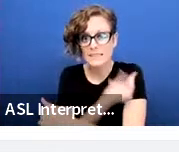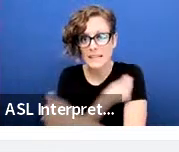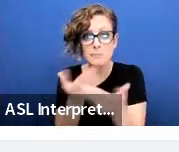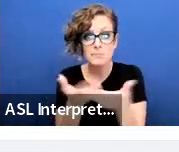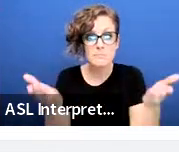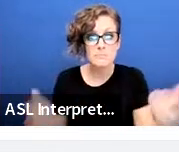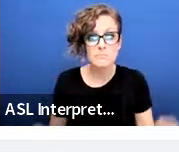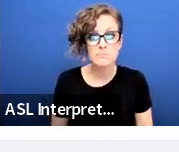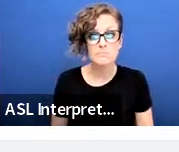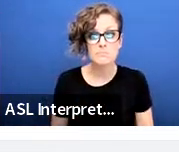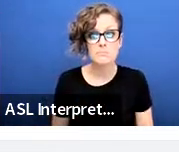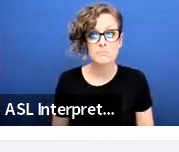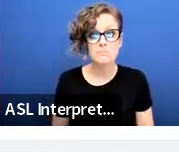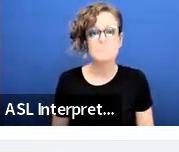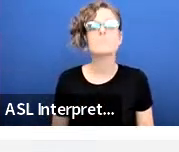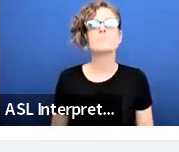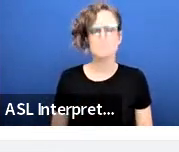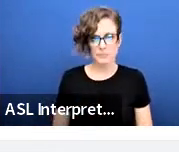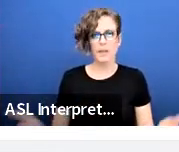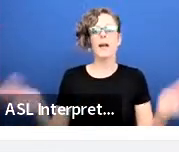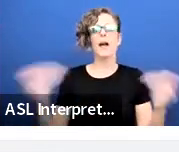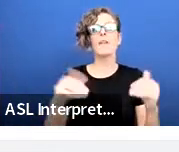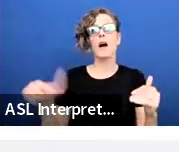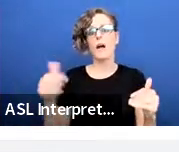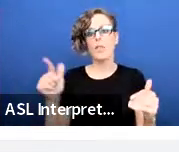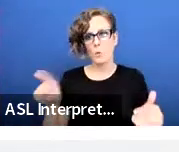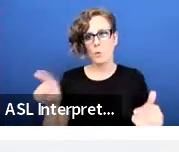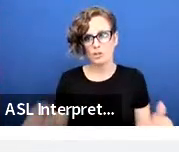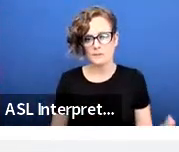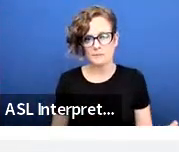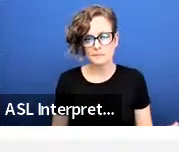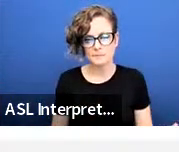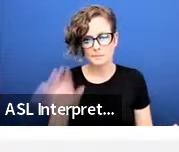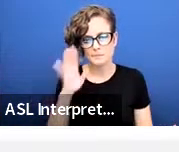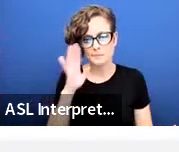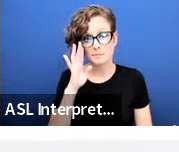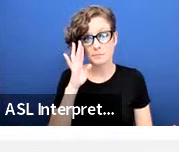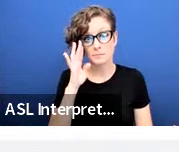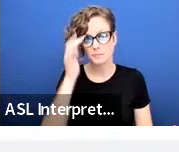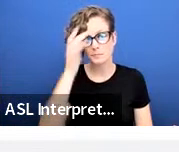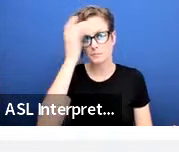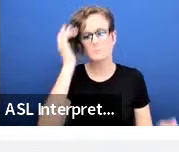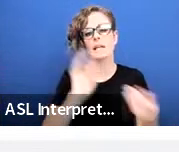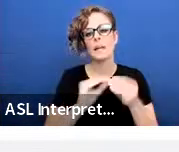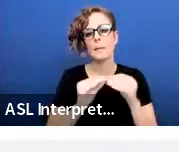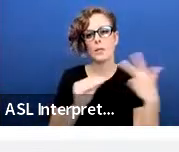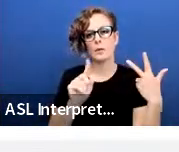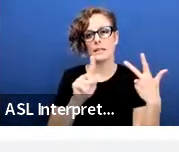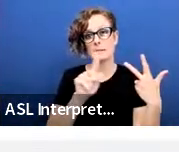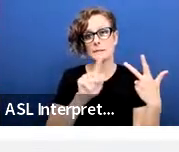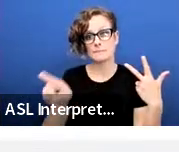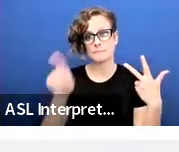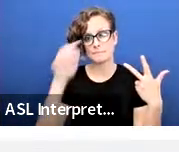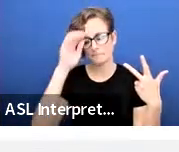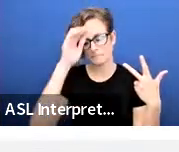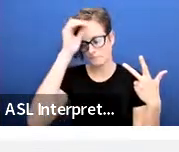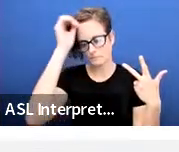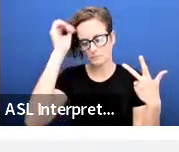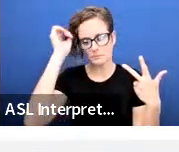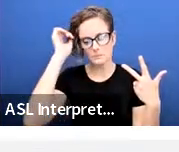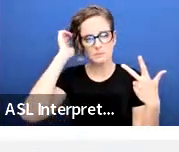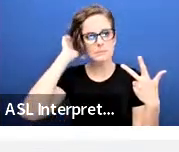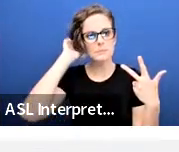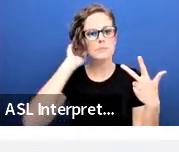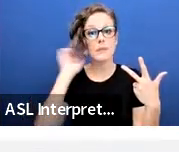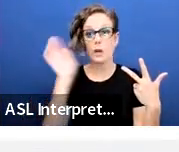Well, we got another question. I don't know if you all know, this would be question number 3. We're